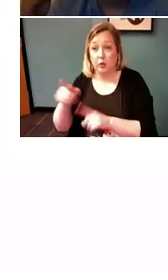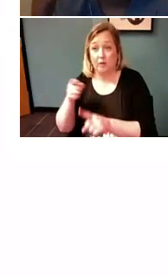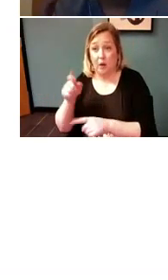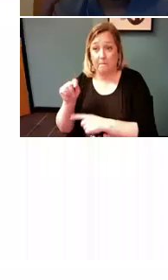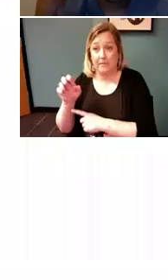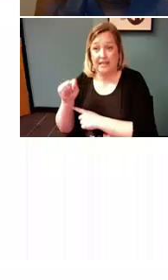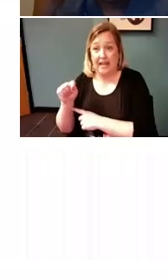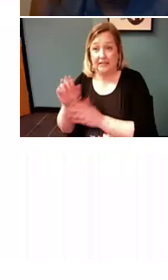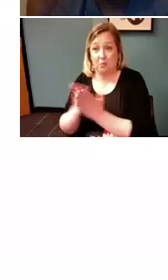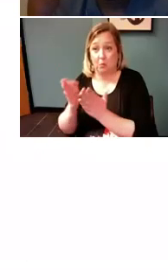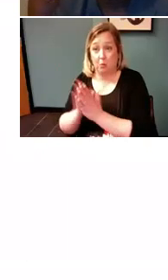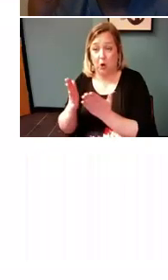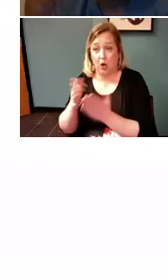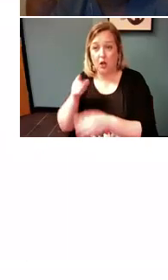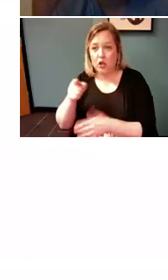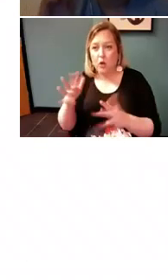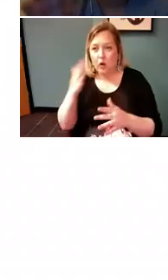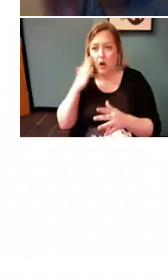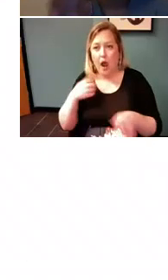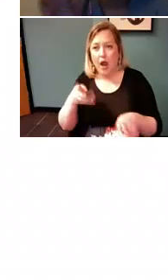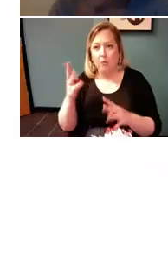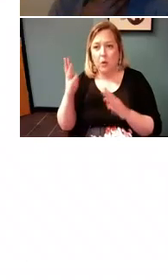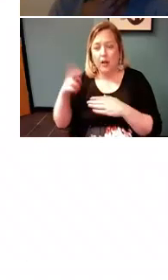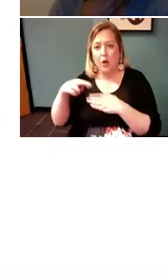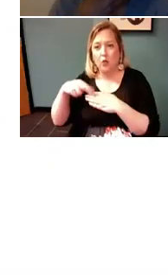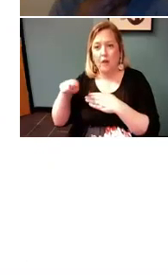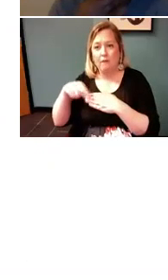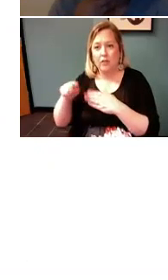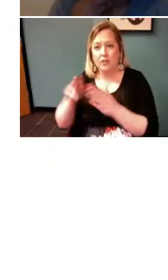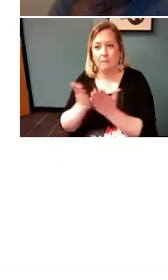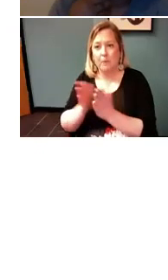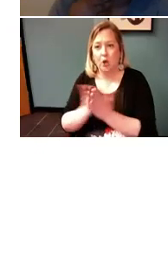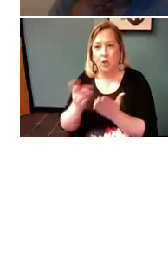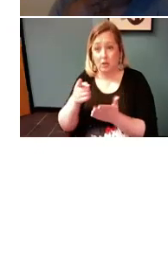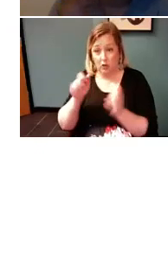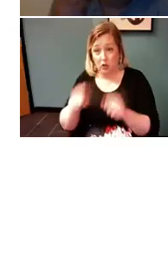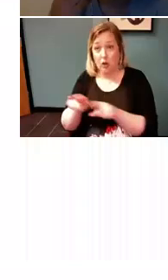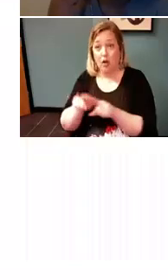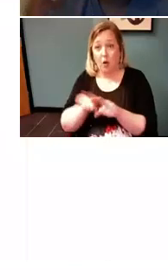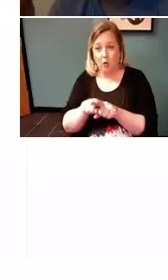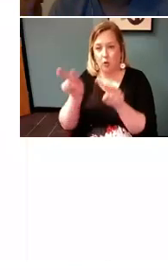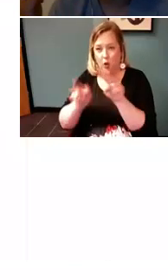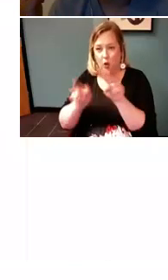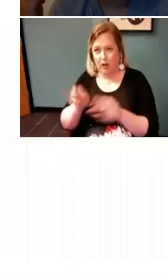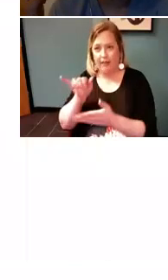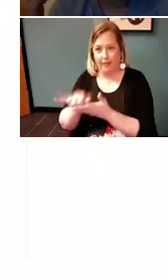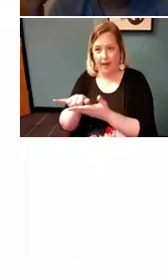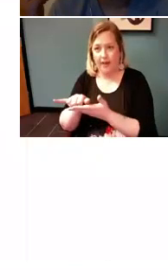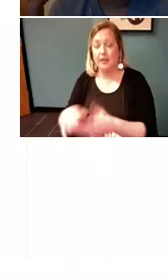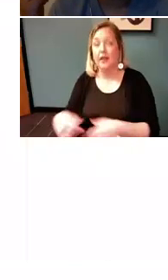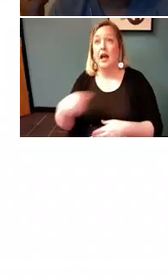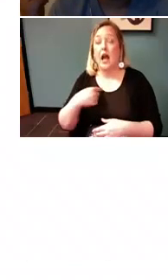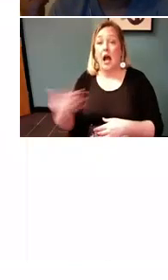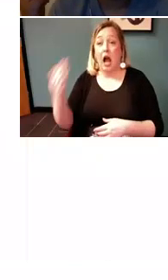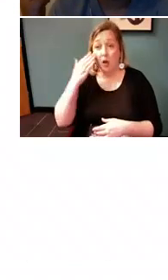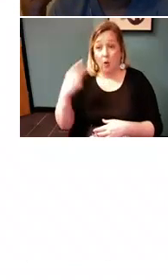as you know, I've already uploaded a reference book so that you guys can also look into that. I know that we have gotten